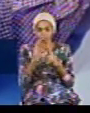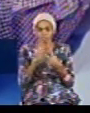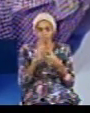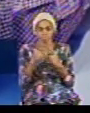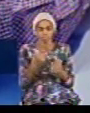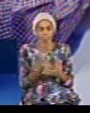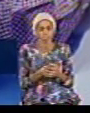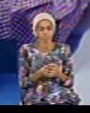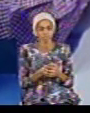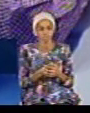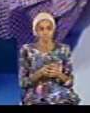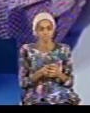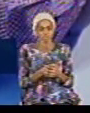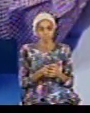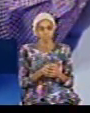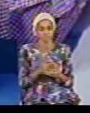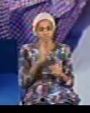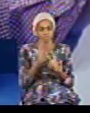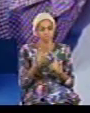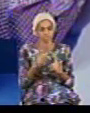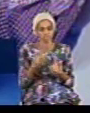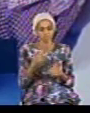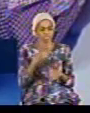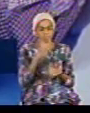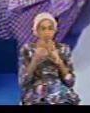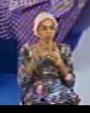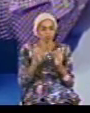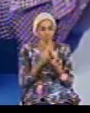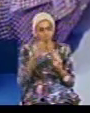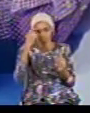I talk irrationally about people.